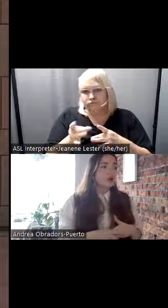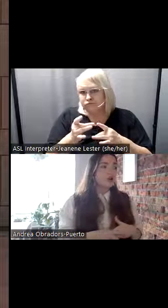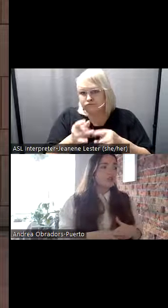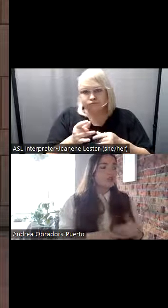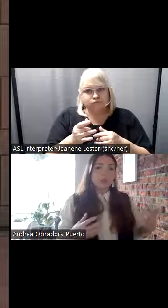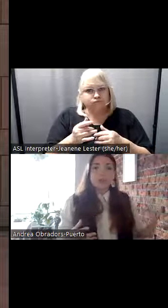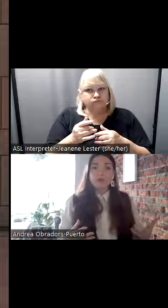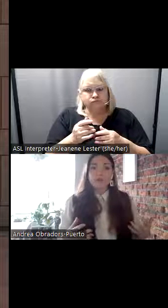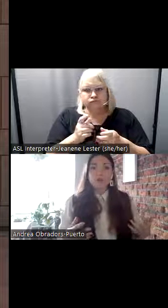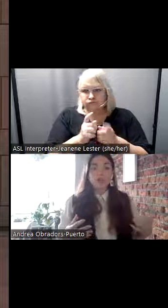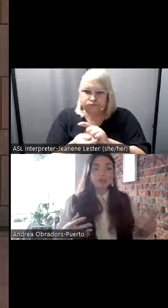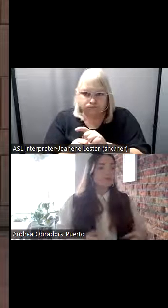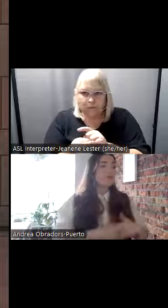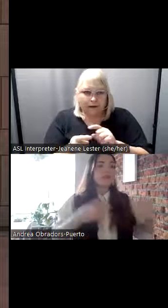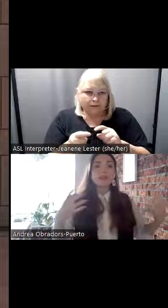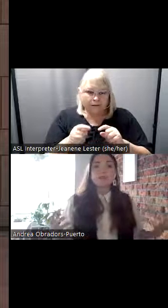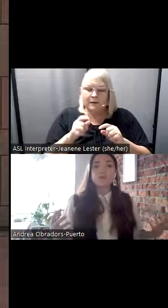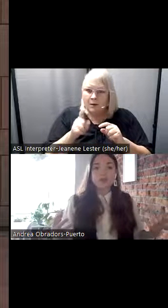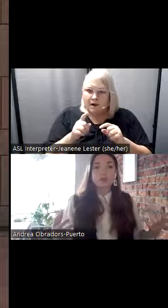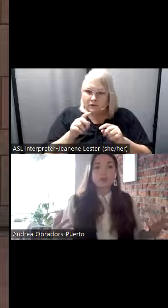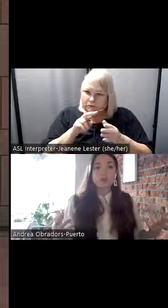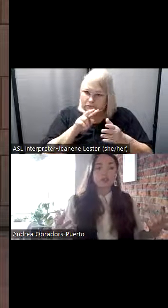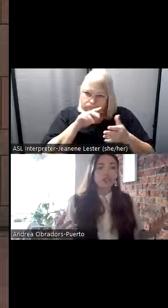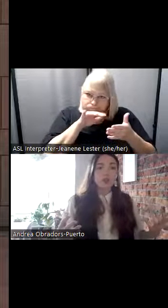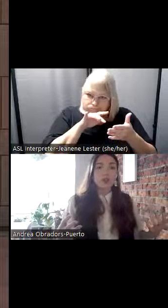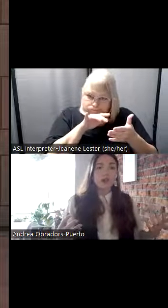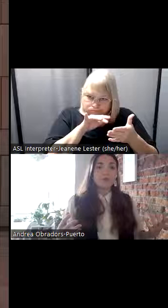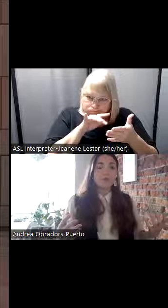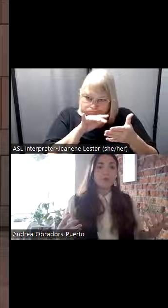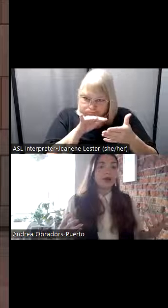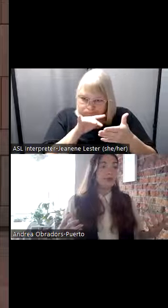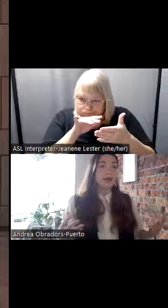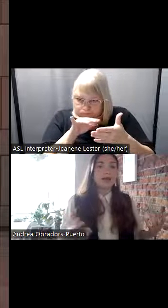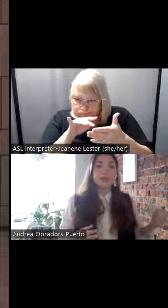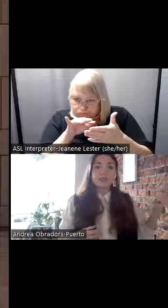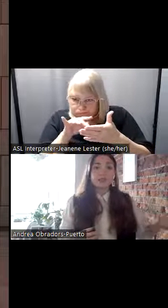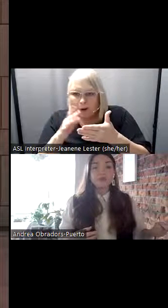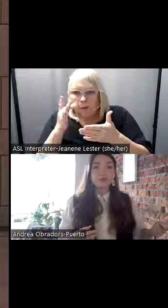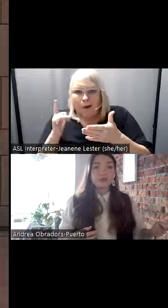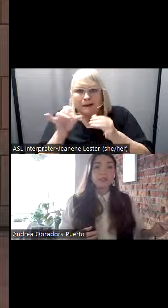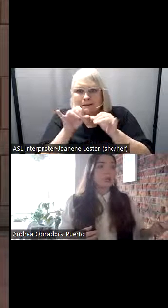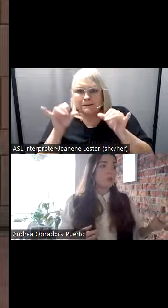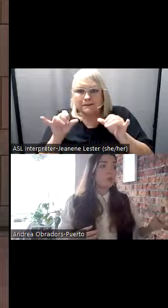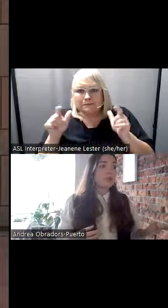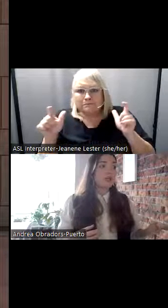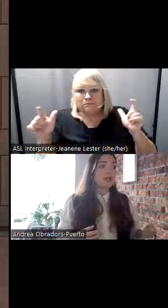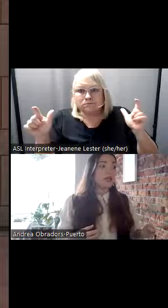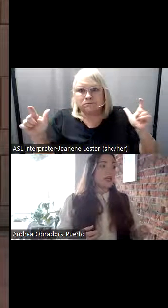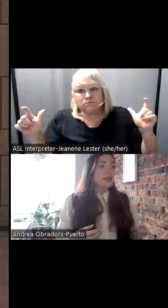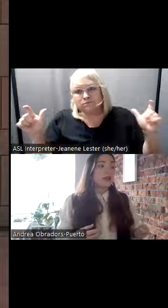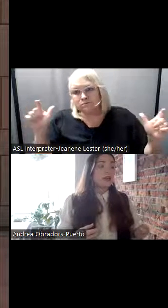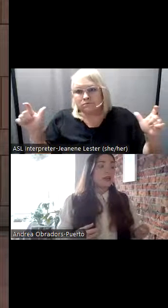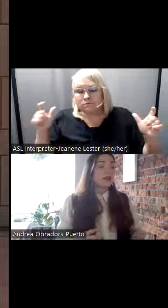infrastructure. Also talking about the infrastructure, this is a big infrastructure. So we have to have in mind the different pieces that compose